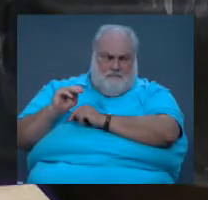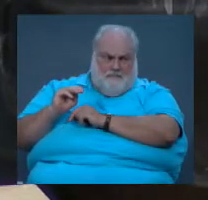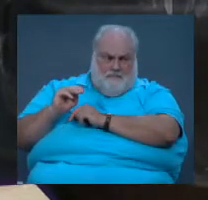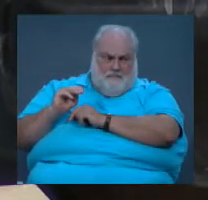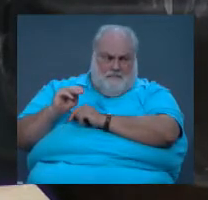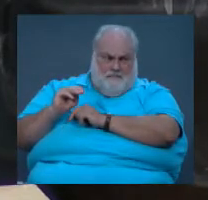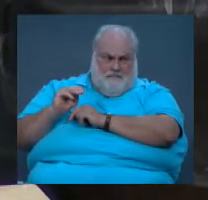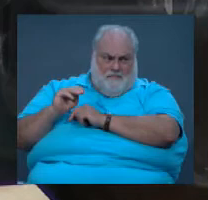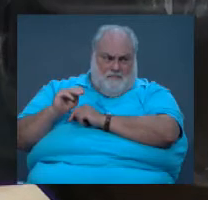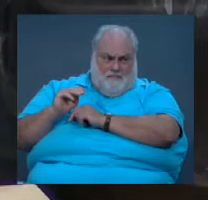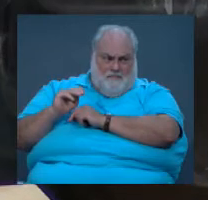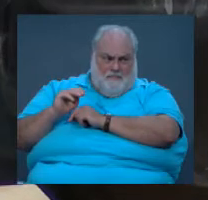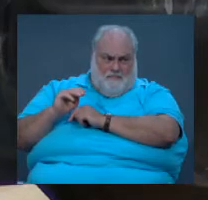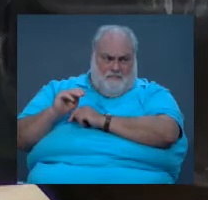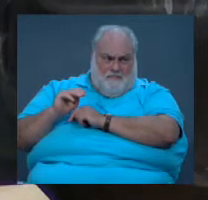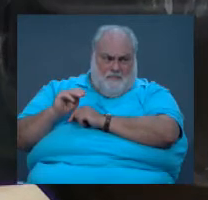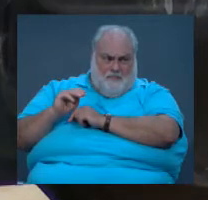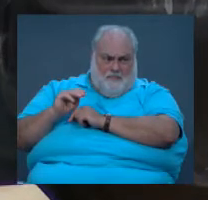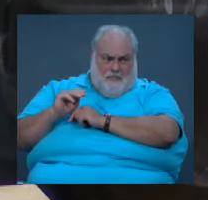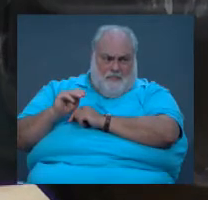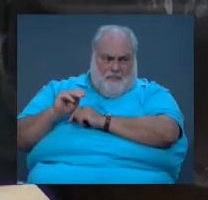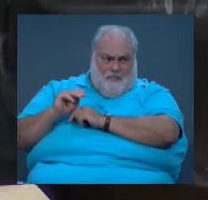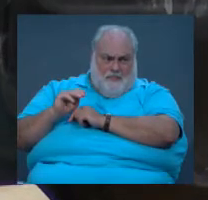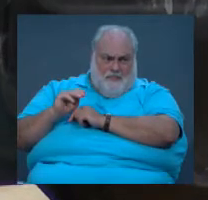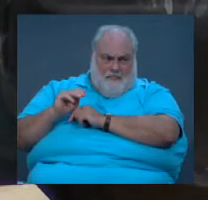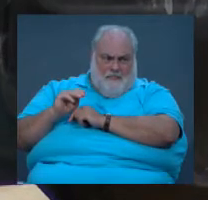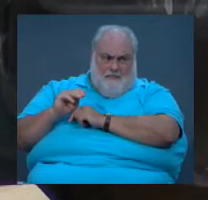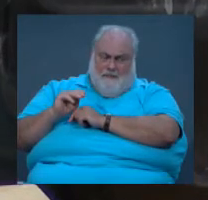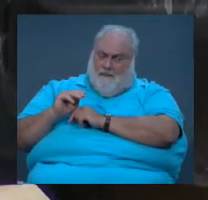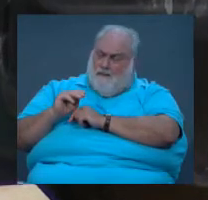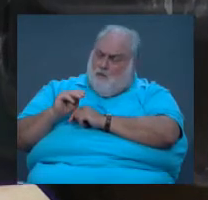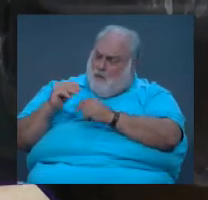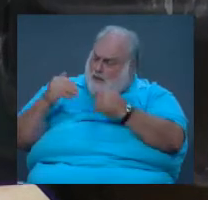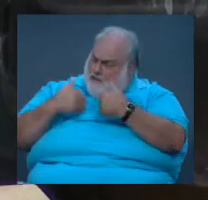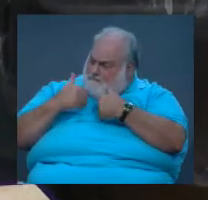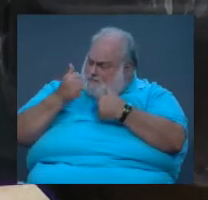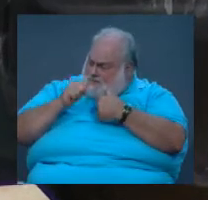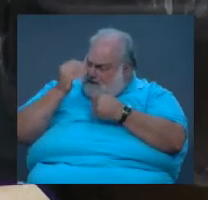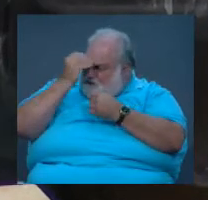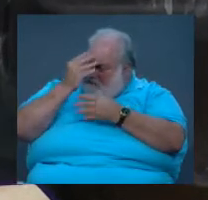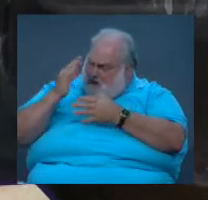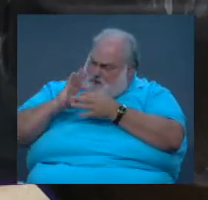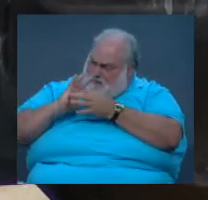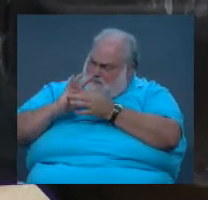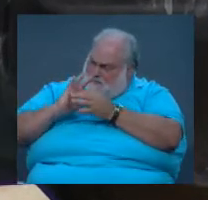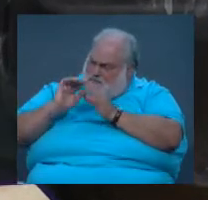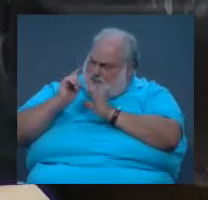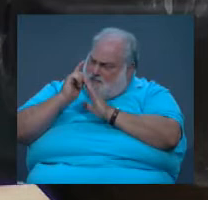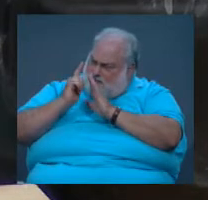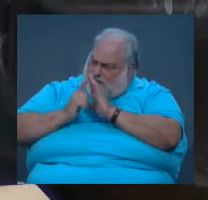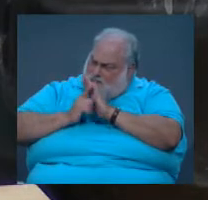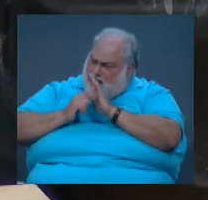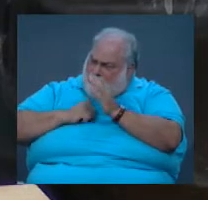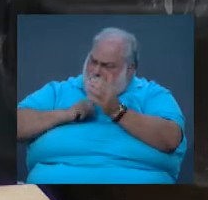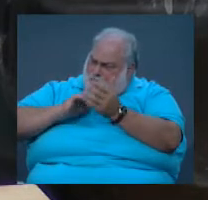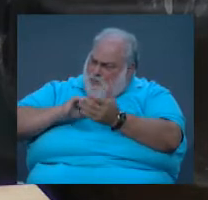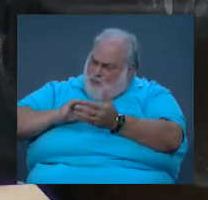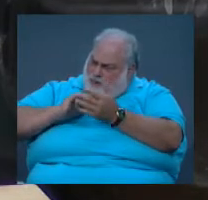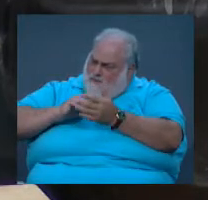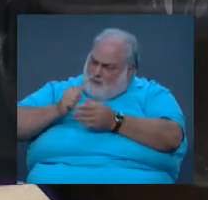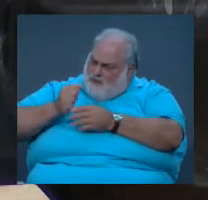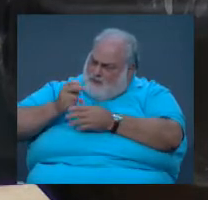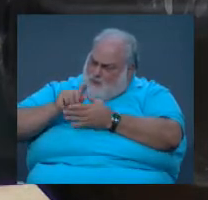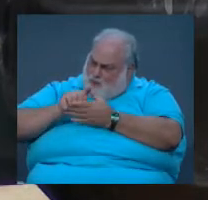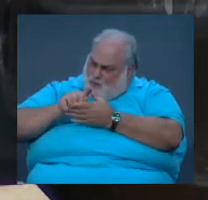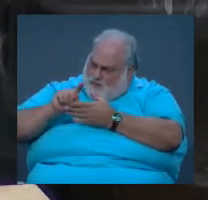I wanted to know if Tom has the status or any information that you could give me on this ordinance that I've been waiting for several